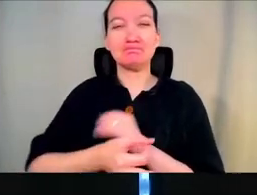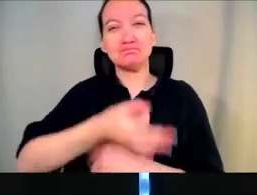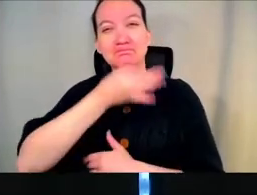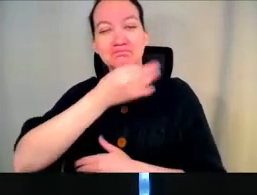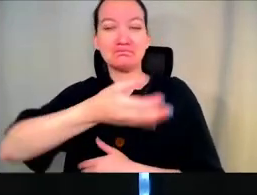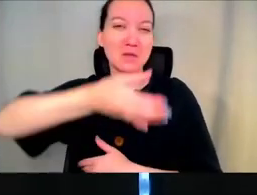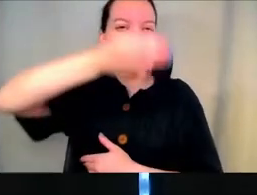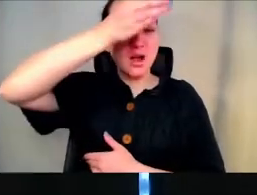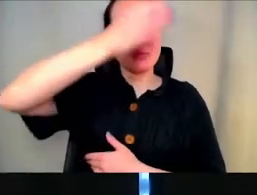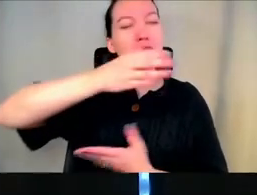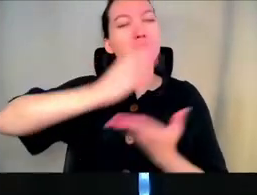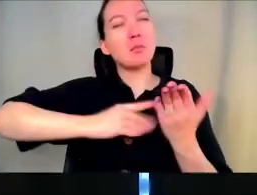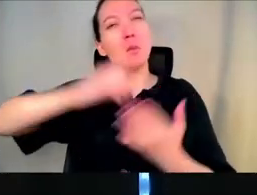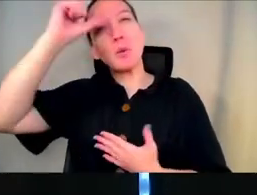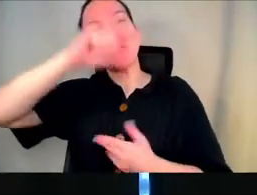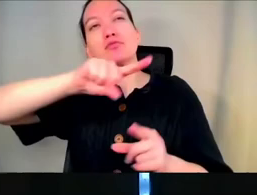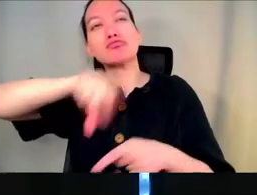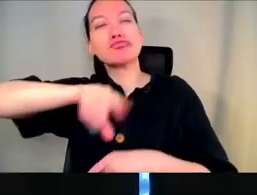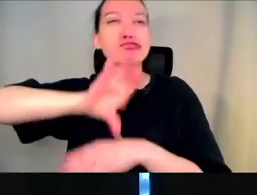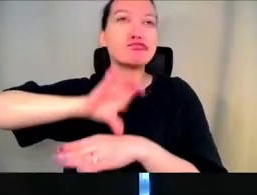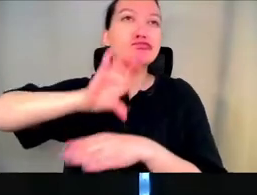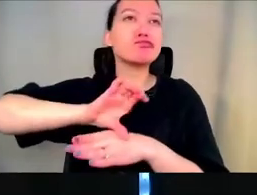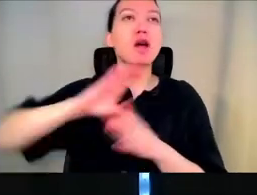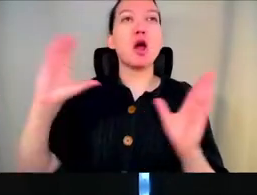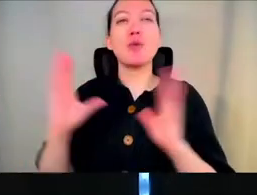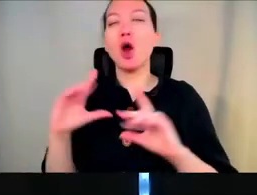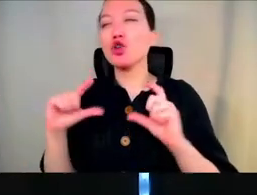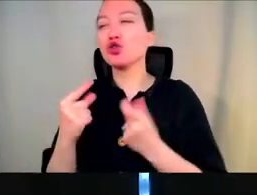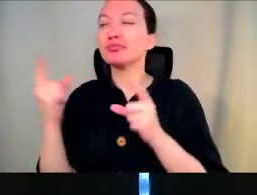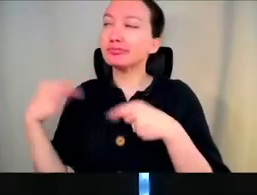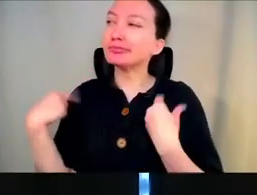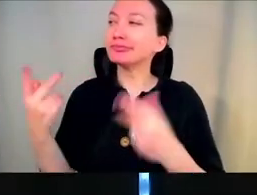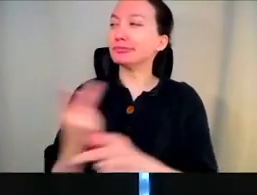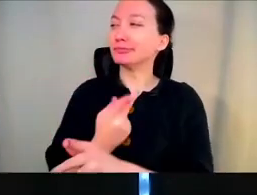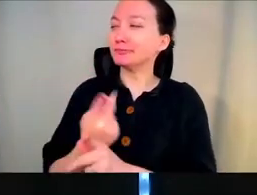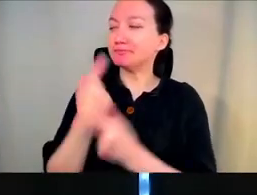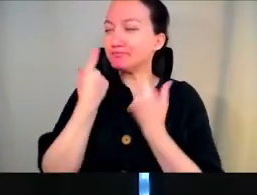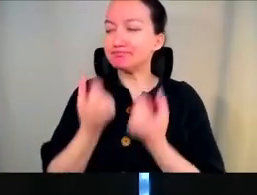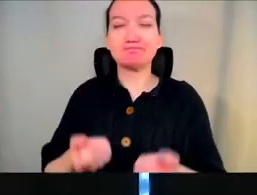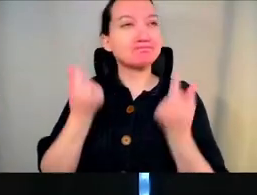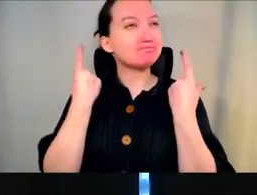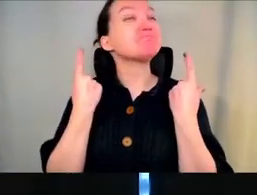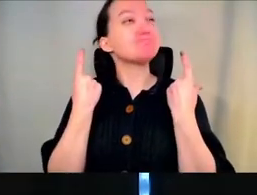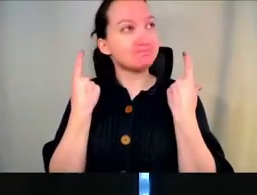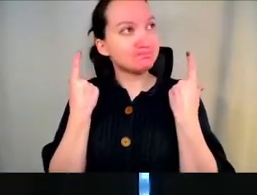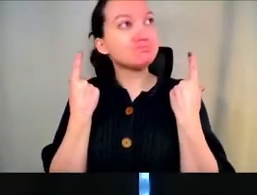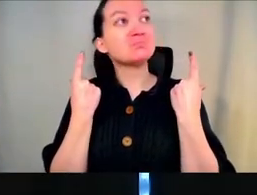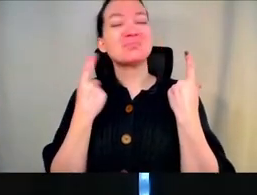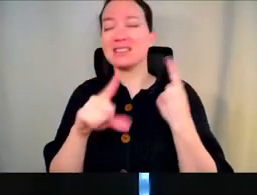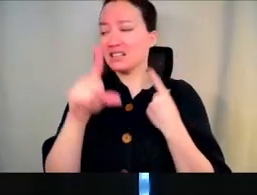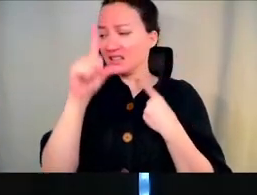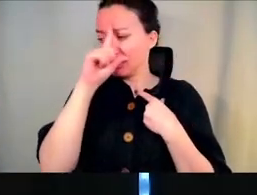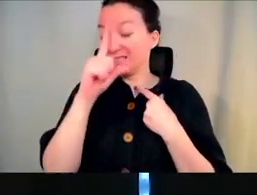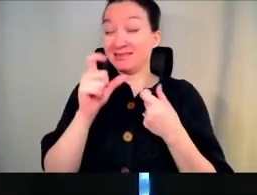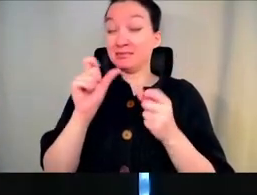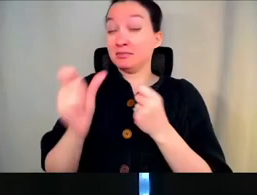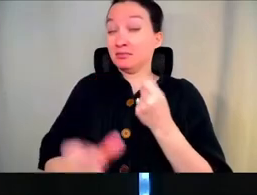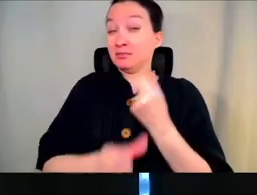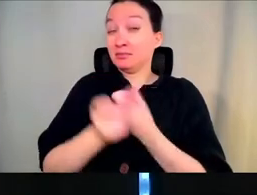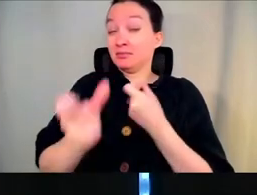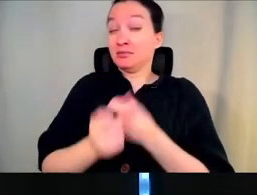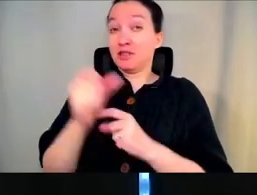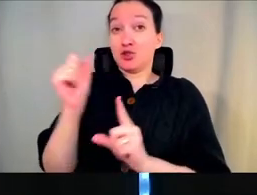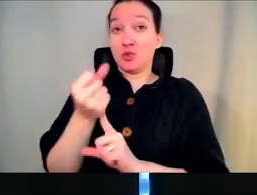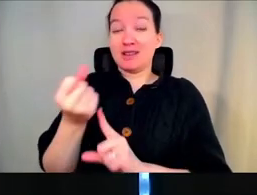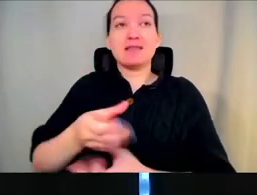things. I've got some wisdom. I've gone to church. I've been in small groups, right? I've figured some things out. And I think we get in a dangerous spot where we